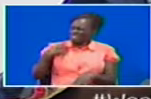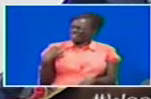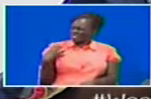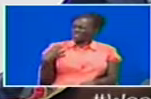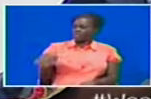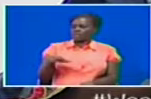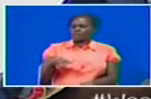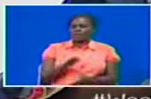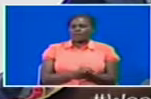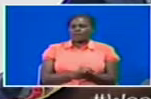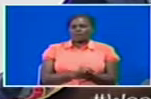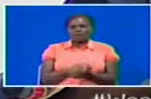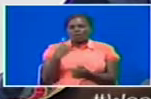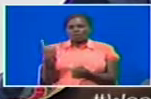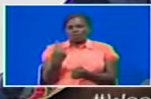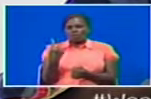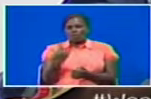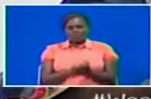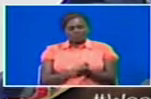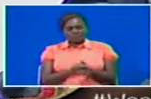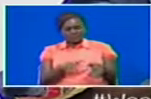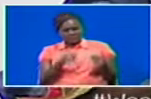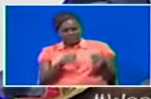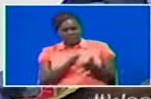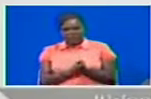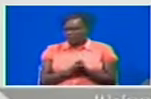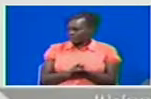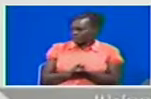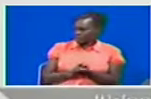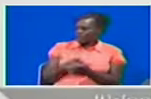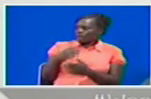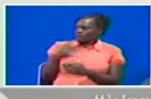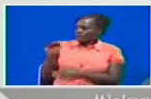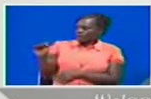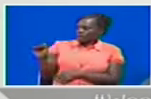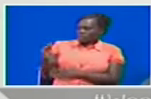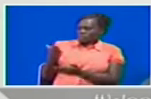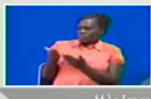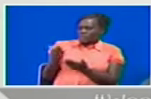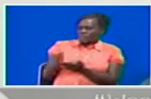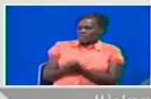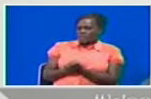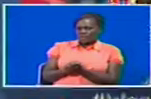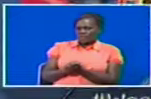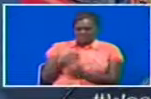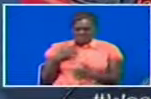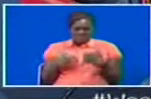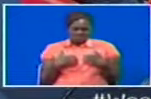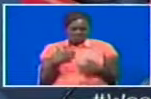place. Only that. We'll get back to that. Sure. Mrs. Anyango, I want to ask you a question which might prove quite emotional for